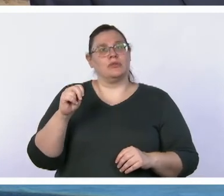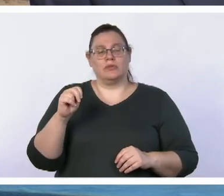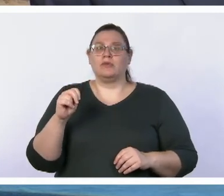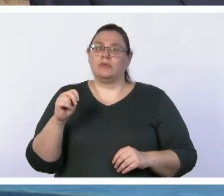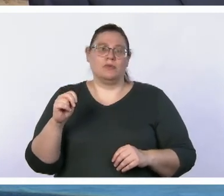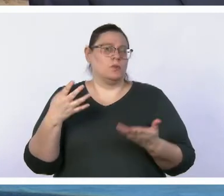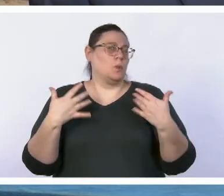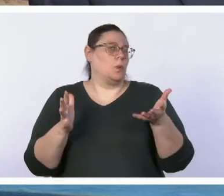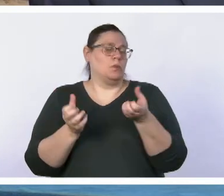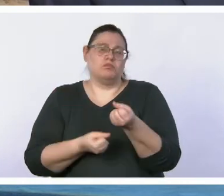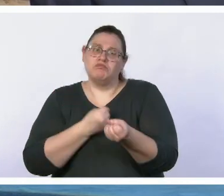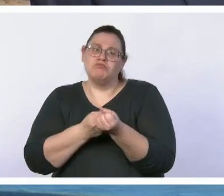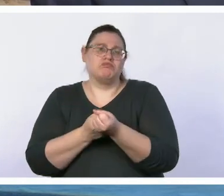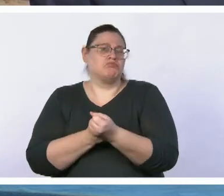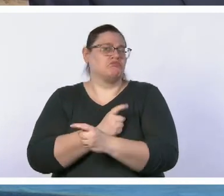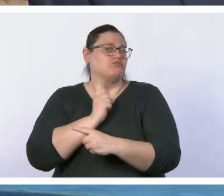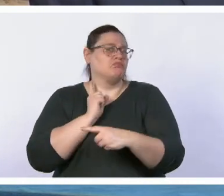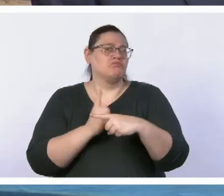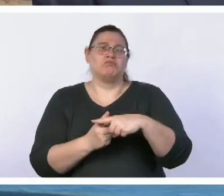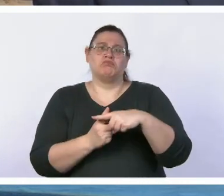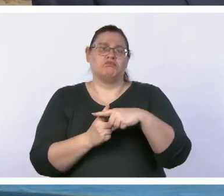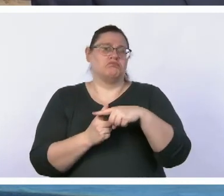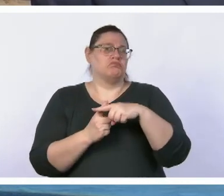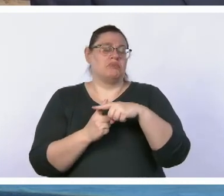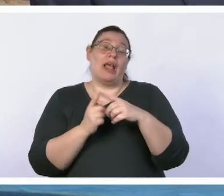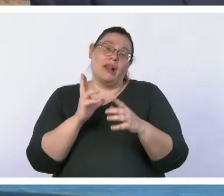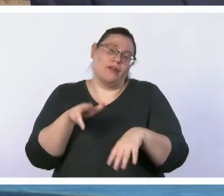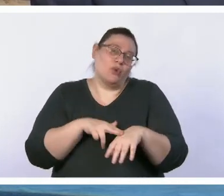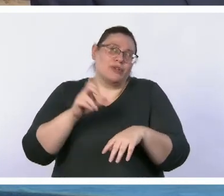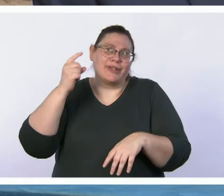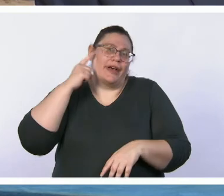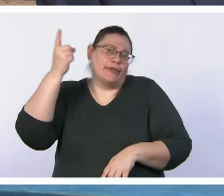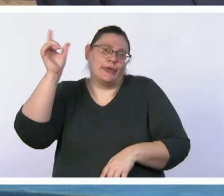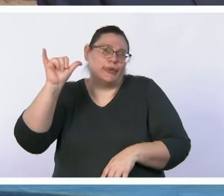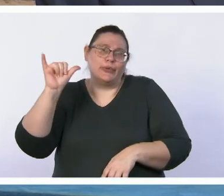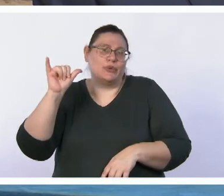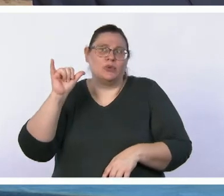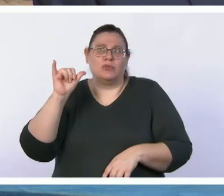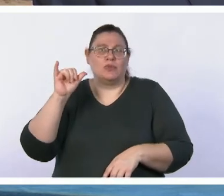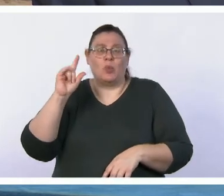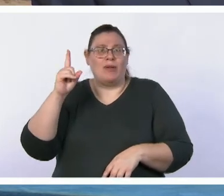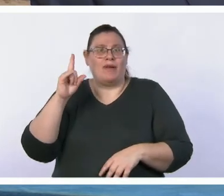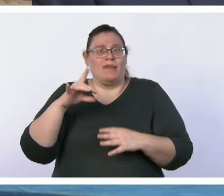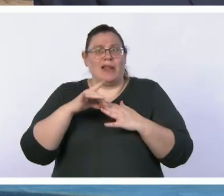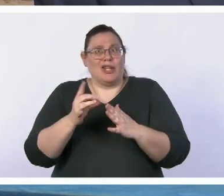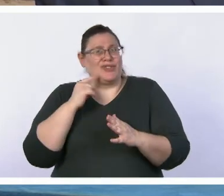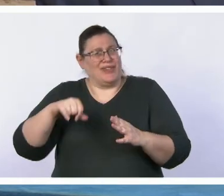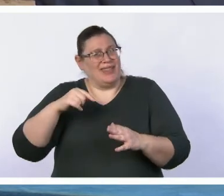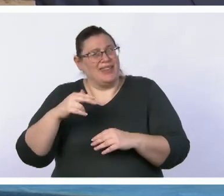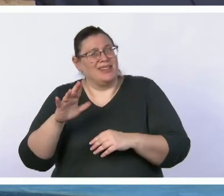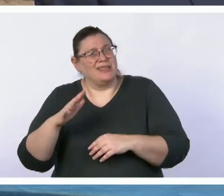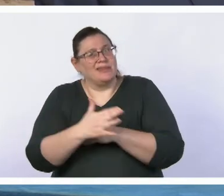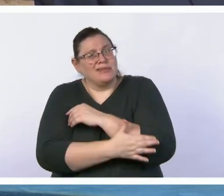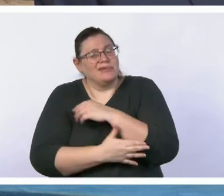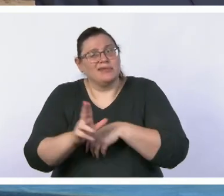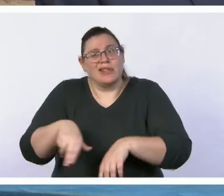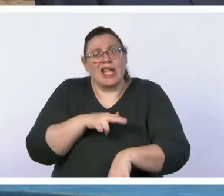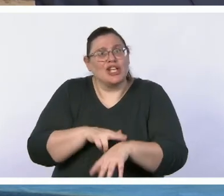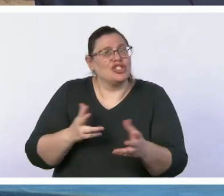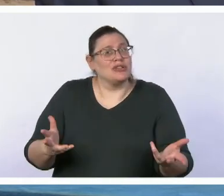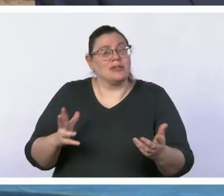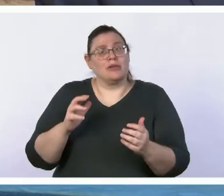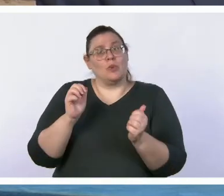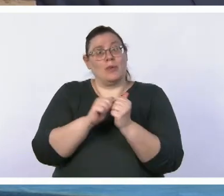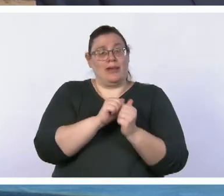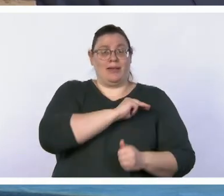very supportive and positive. And of course, the governor has been one of our nation's leaders, along with Mayor Garcetti, in really